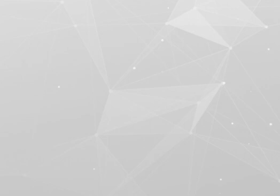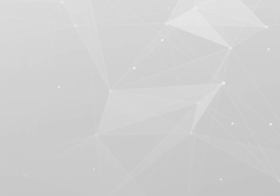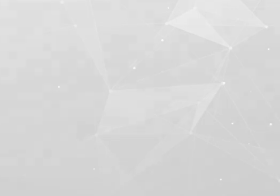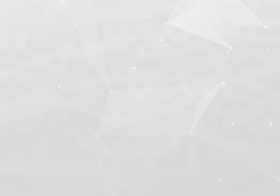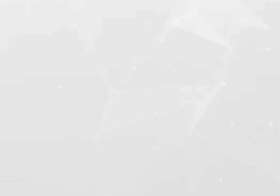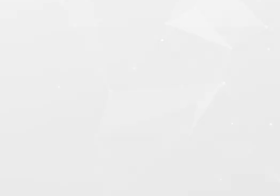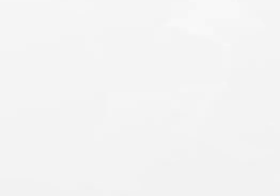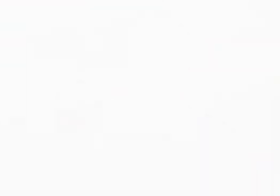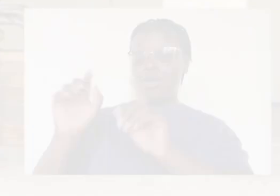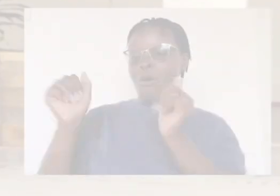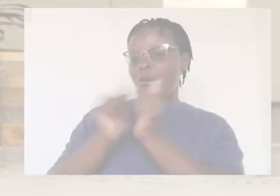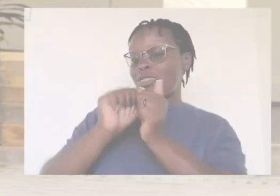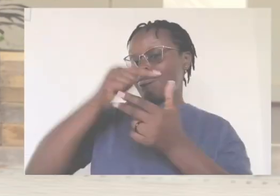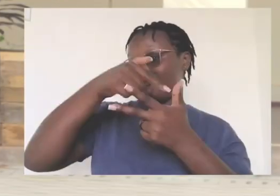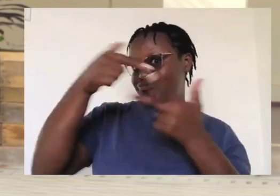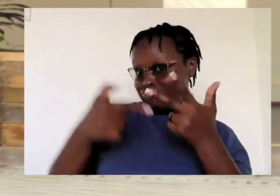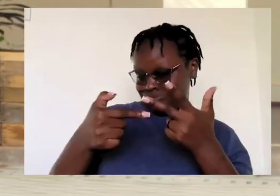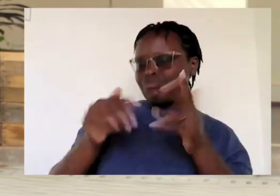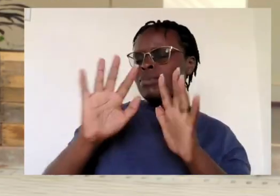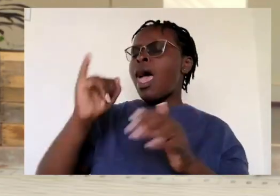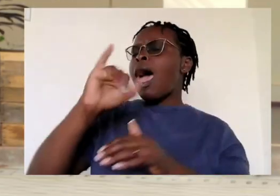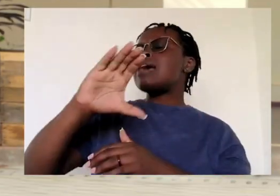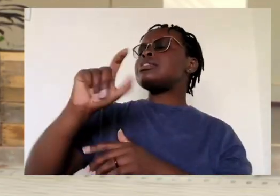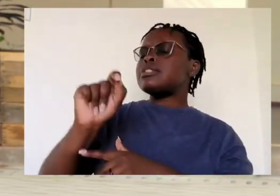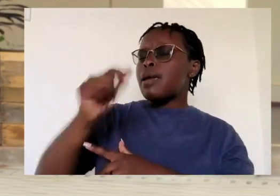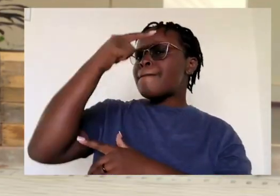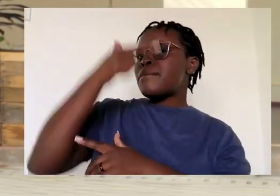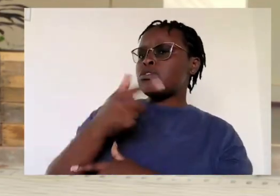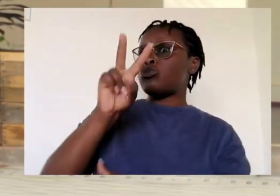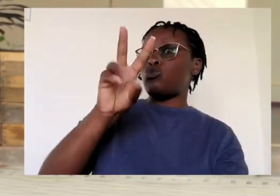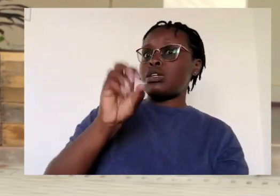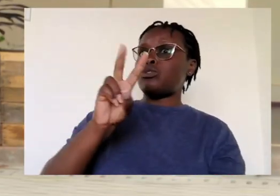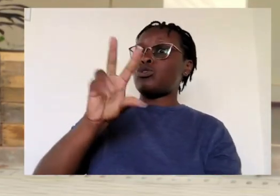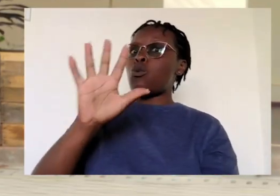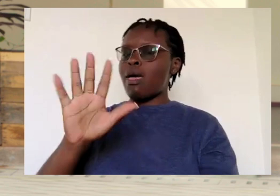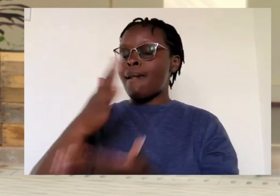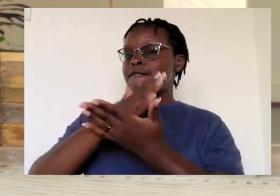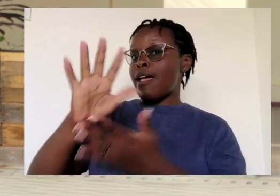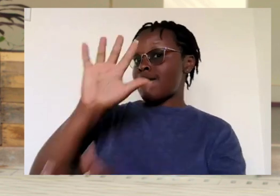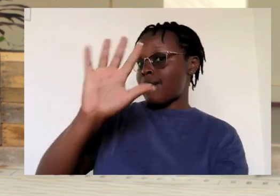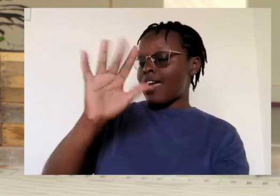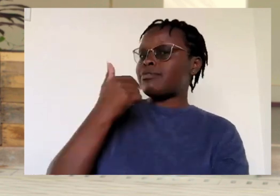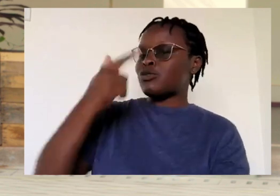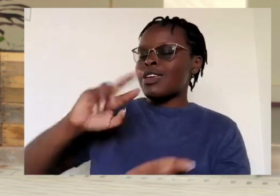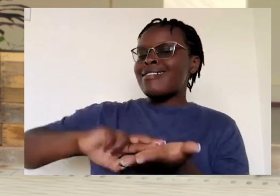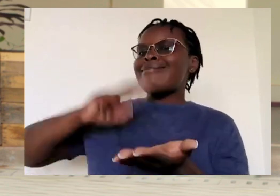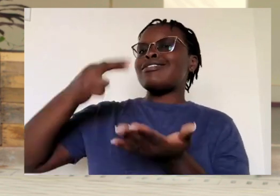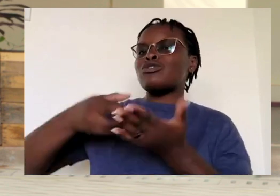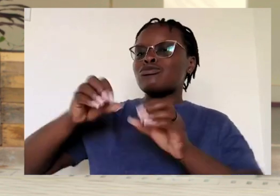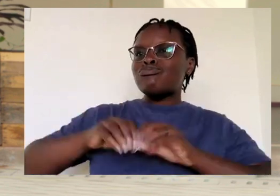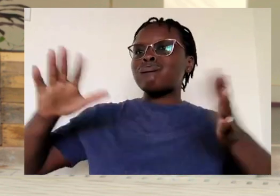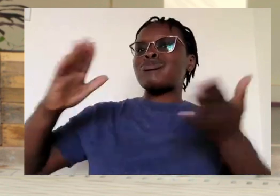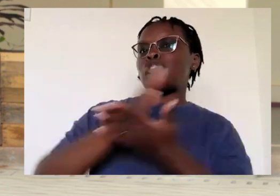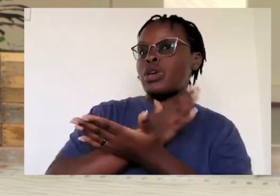interventions. Now, with that in mind, let's take a look at Kenya's ICT Policy 2021, specifically Chapter 5, which talks about